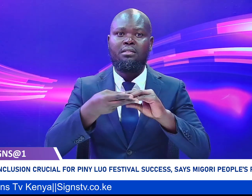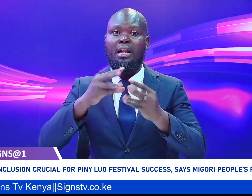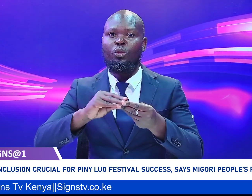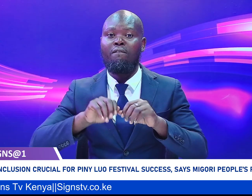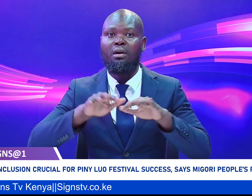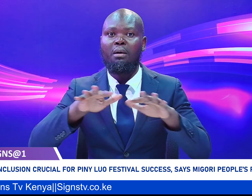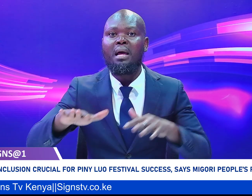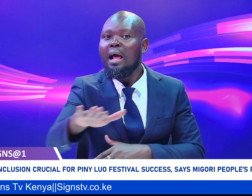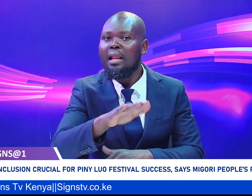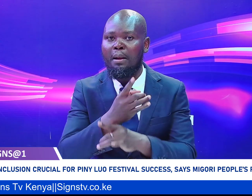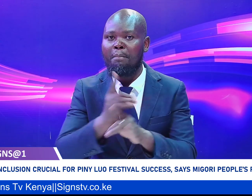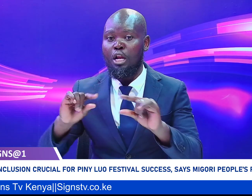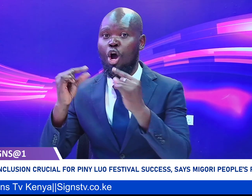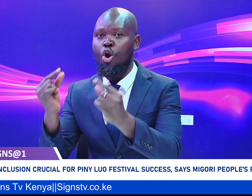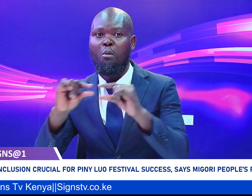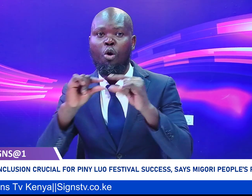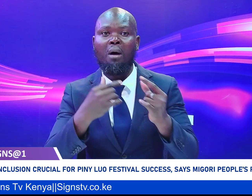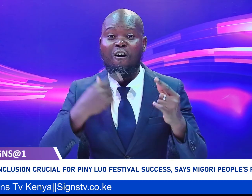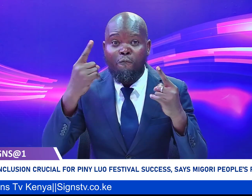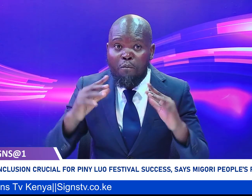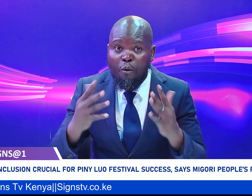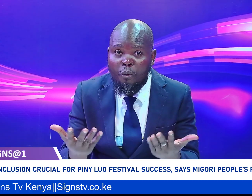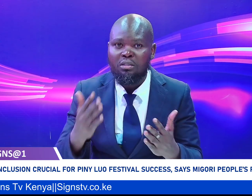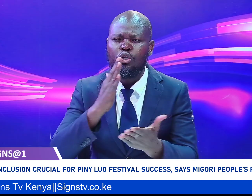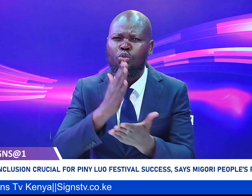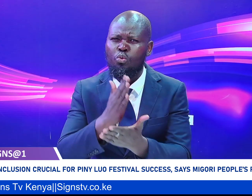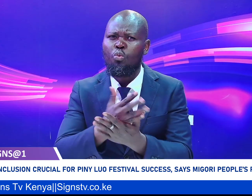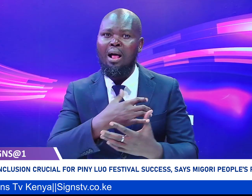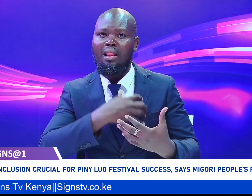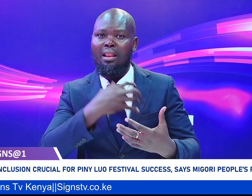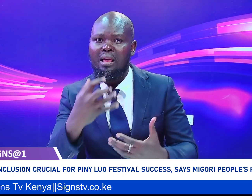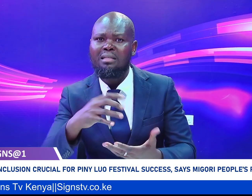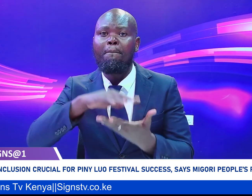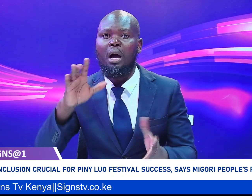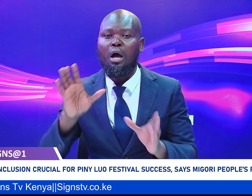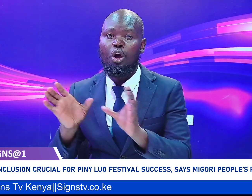for diverse group is essential for reflecting the true richness of the community.